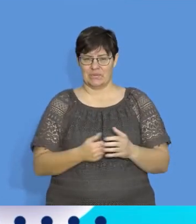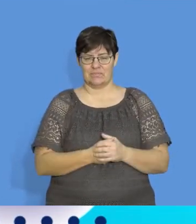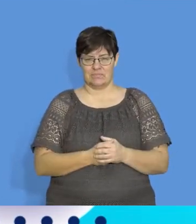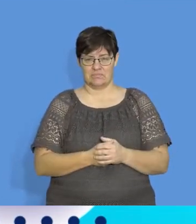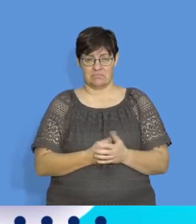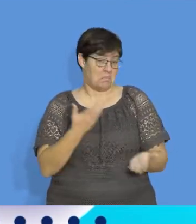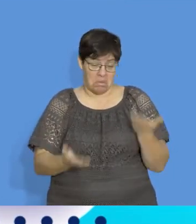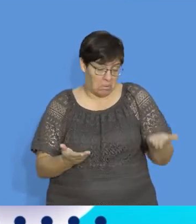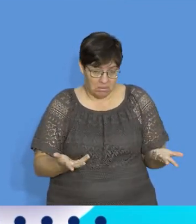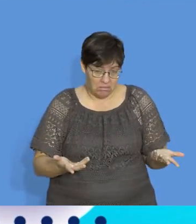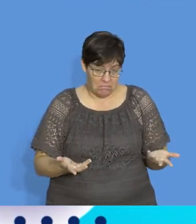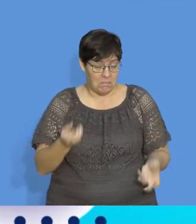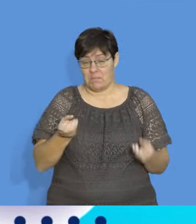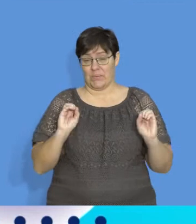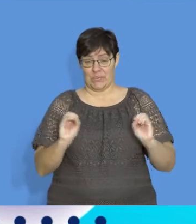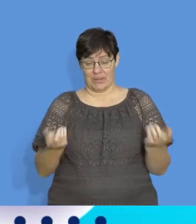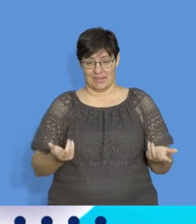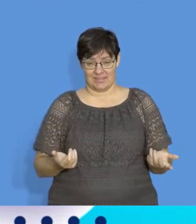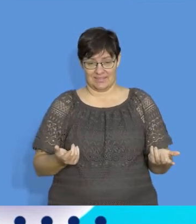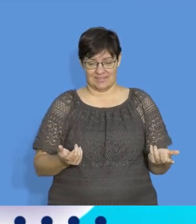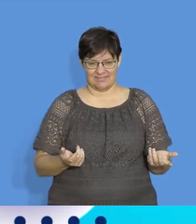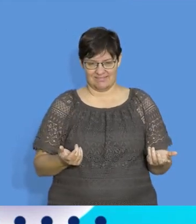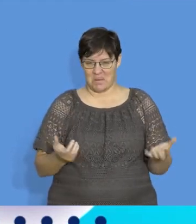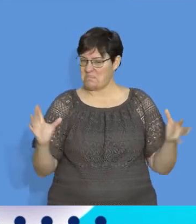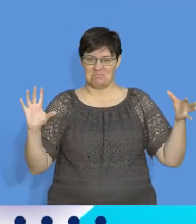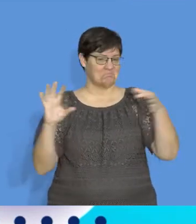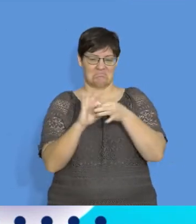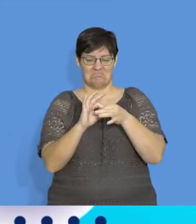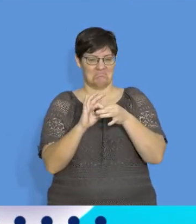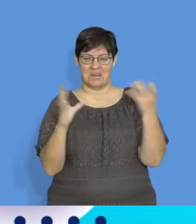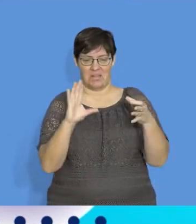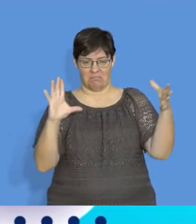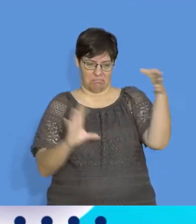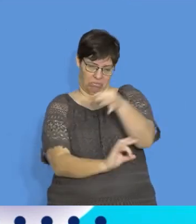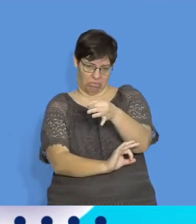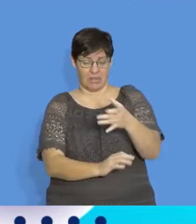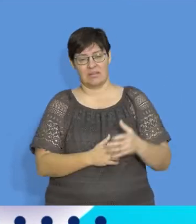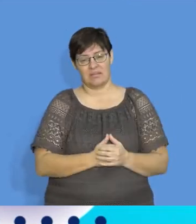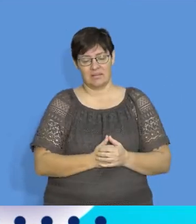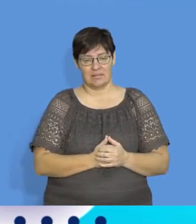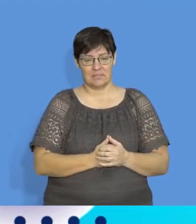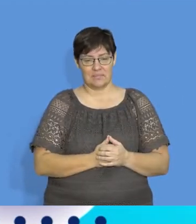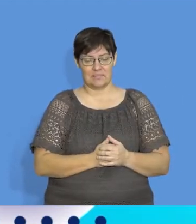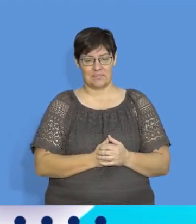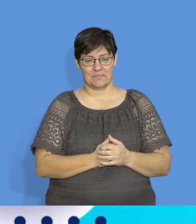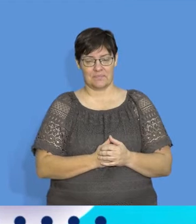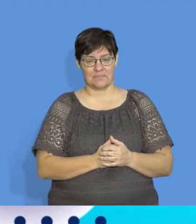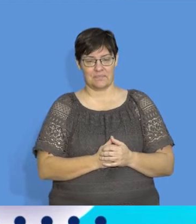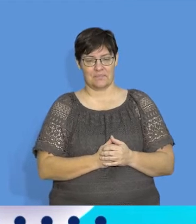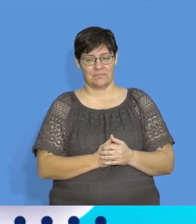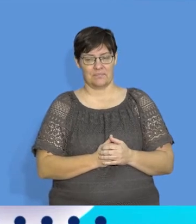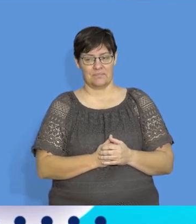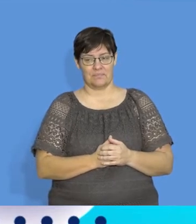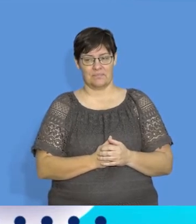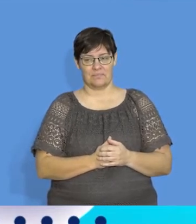Okay? Maybe. But I don't think there's correlation between that. Okay?